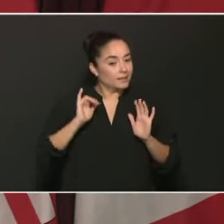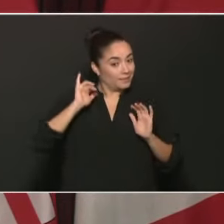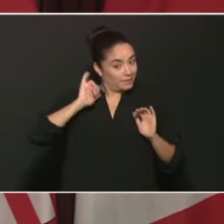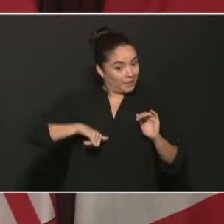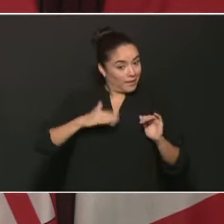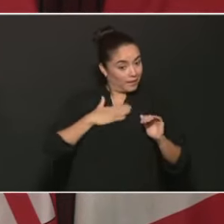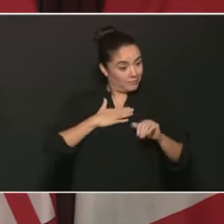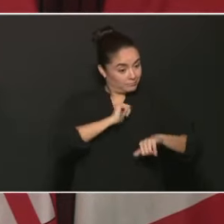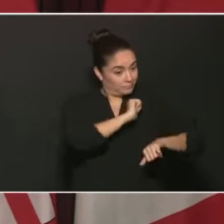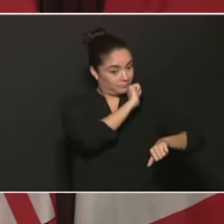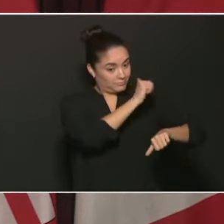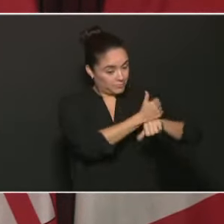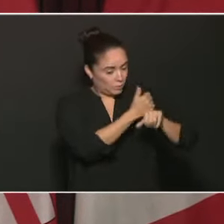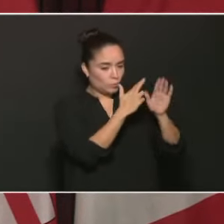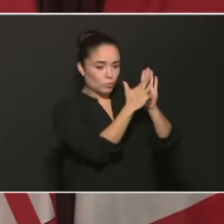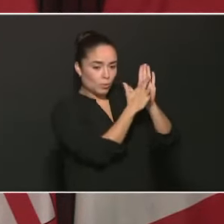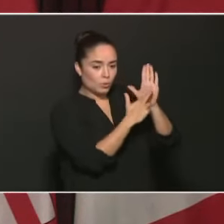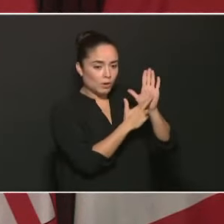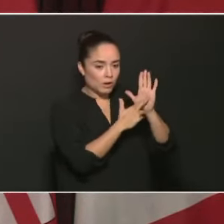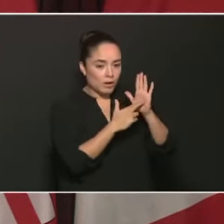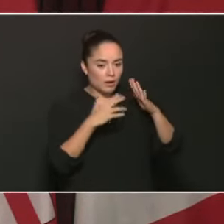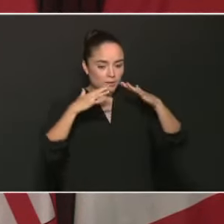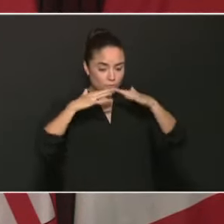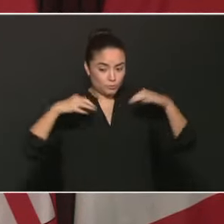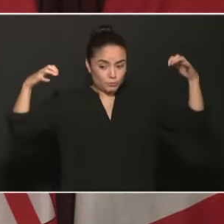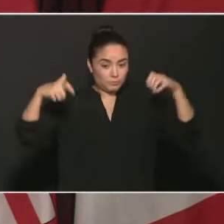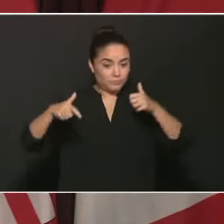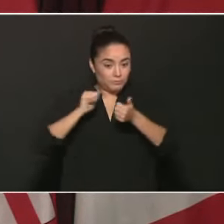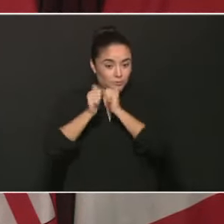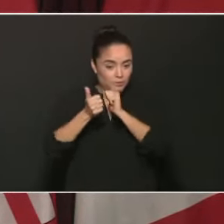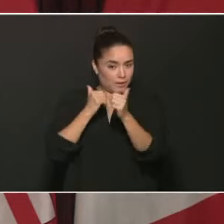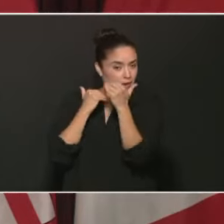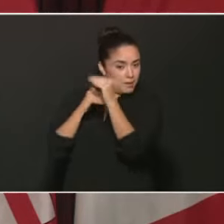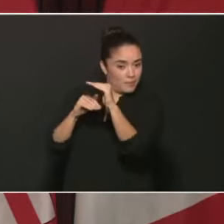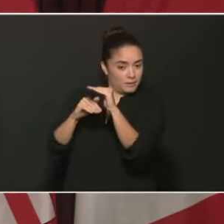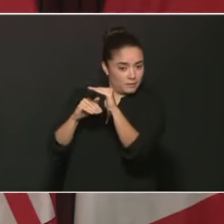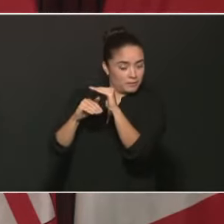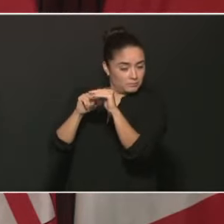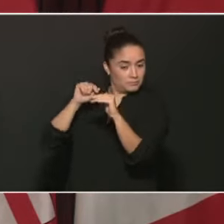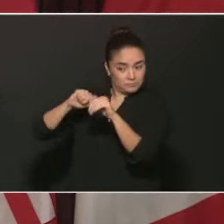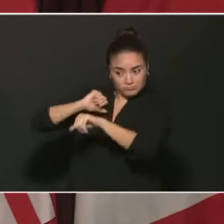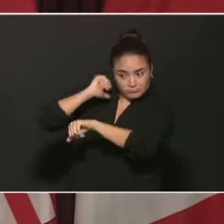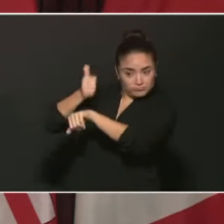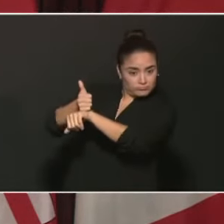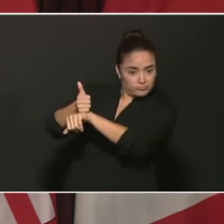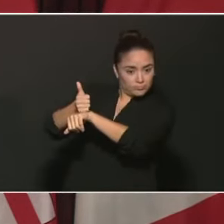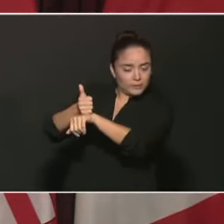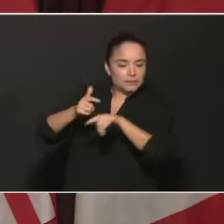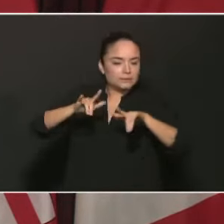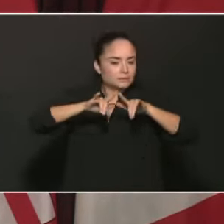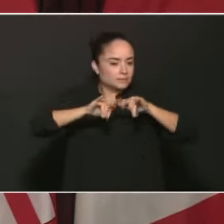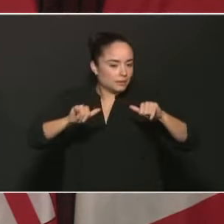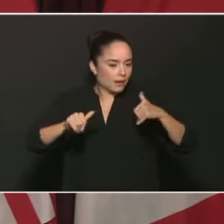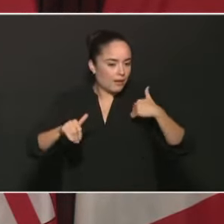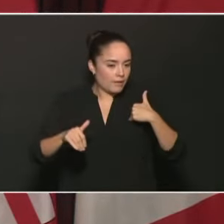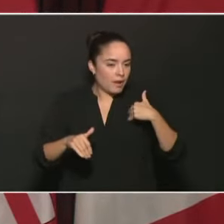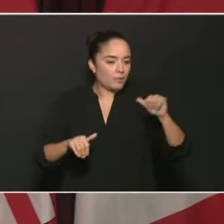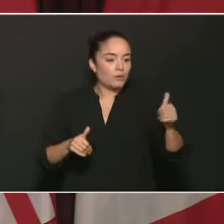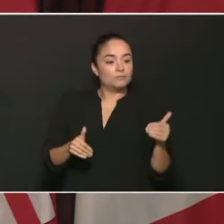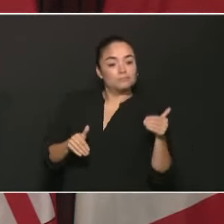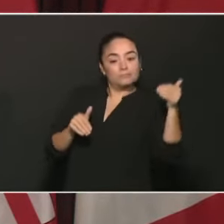of what would be the indicators for it to be removed. So we have been having these conversations with government for months